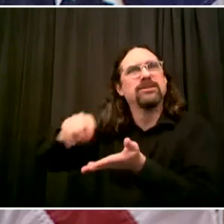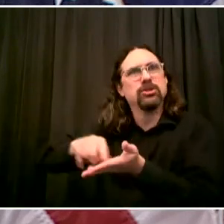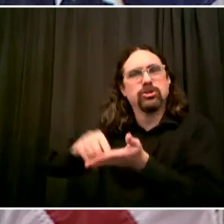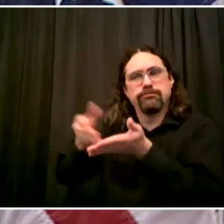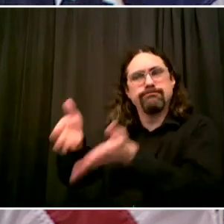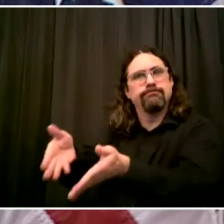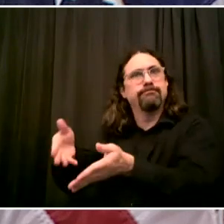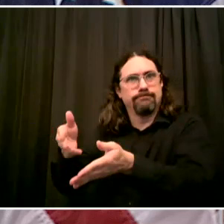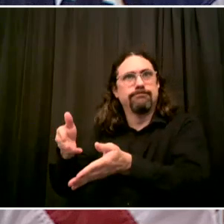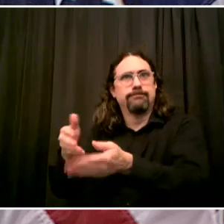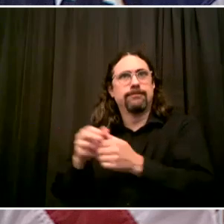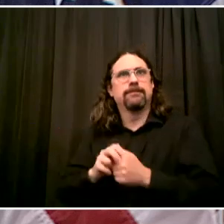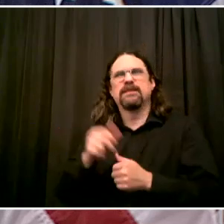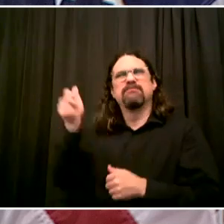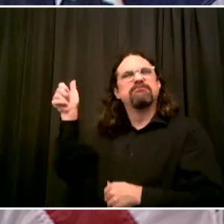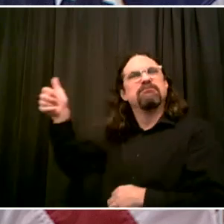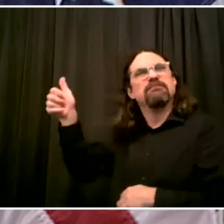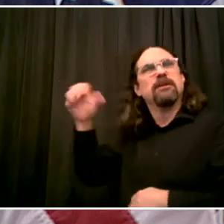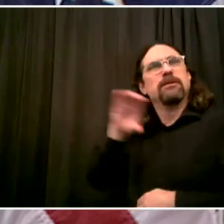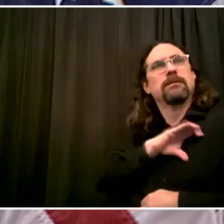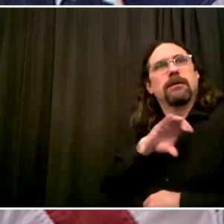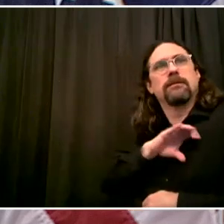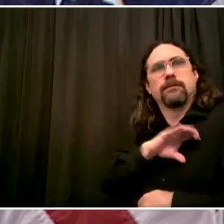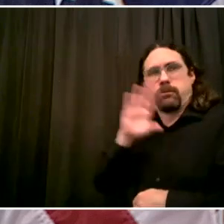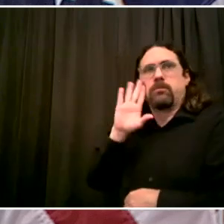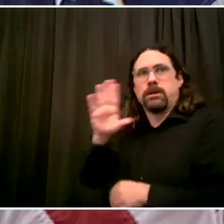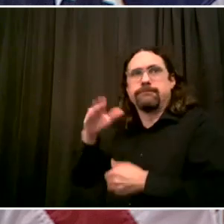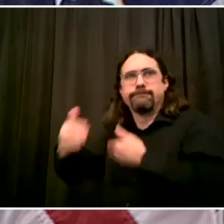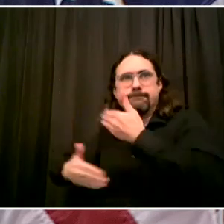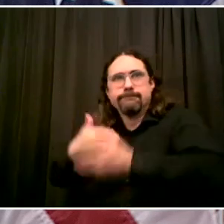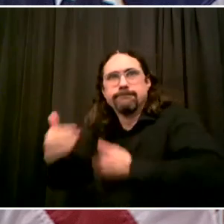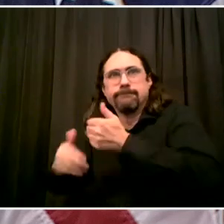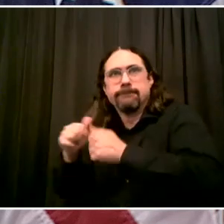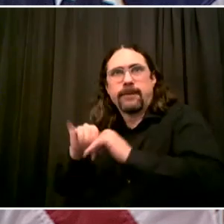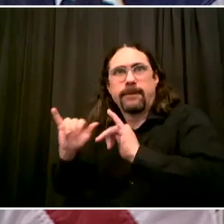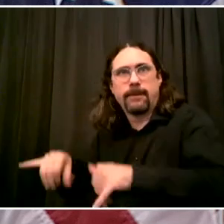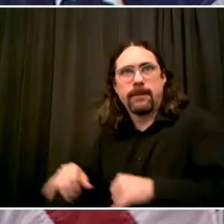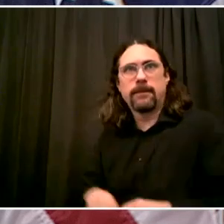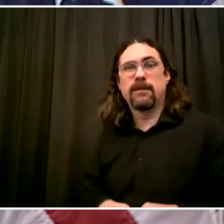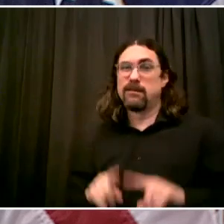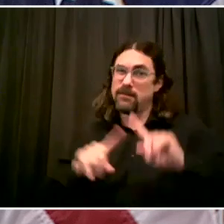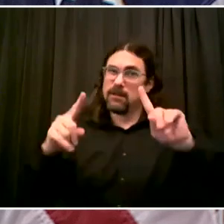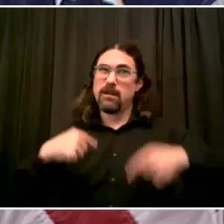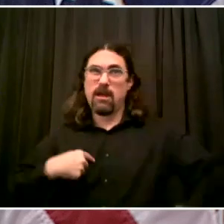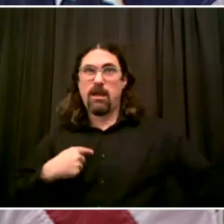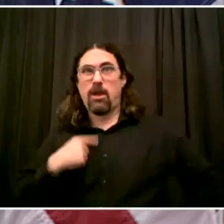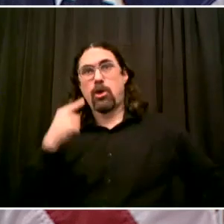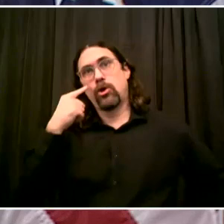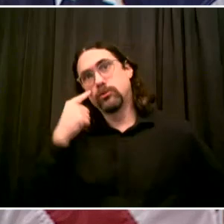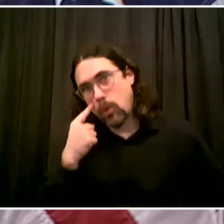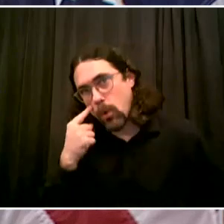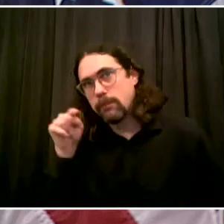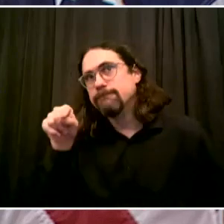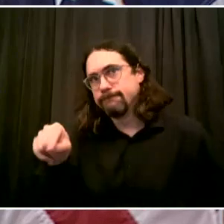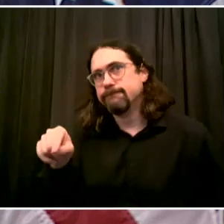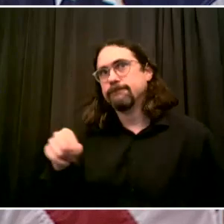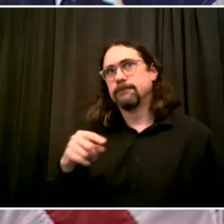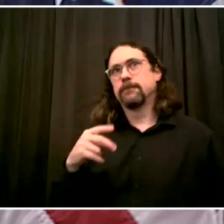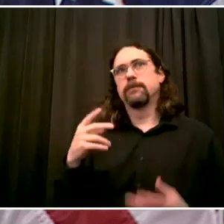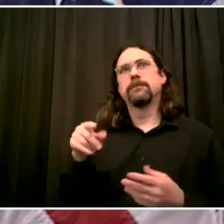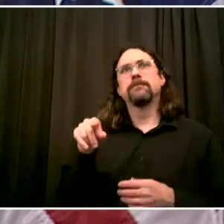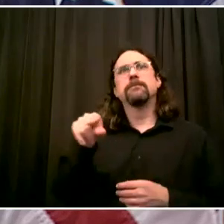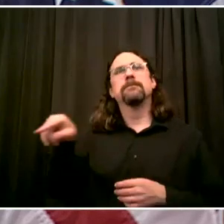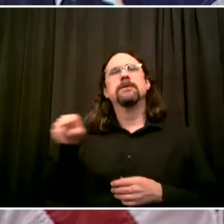own eyes the materials that were meant to encourage violence,